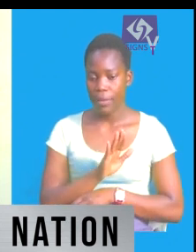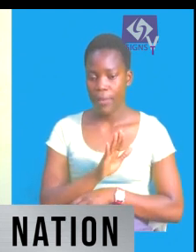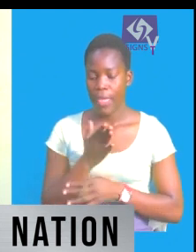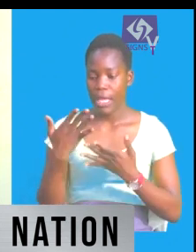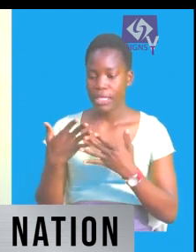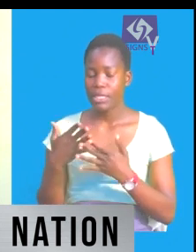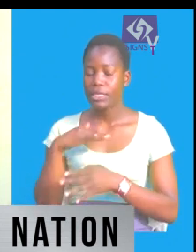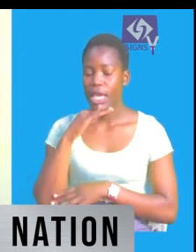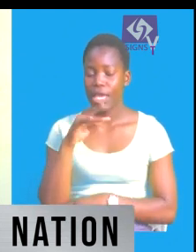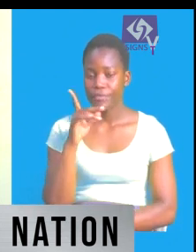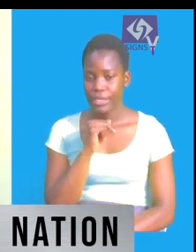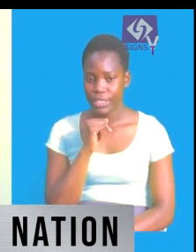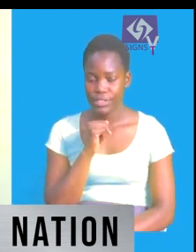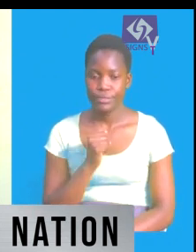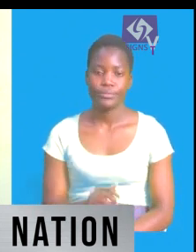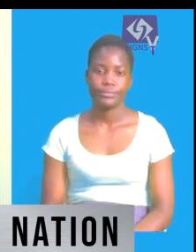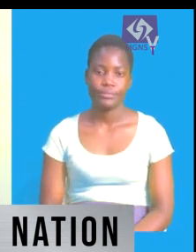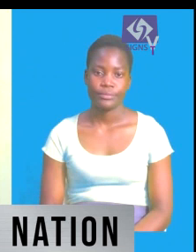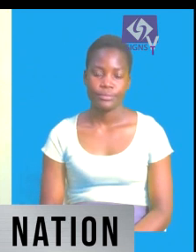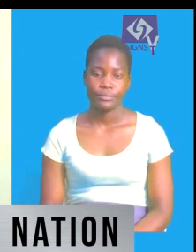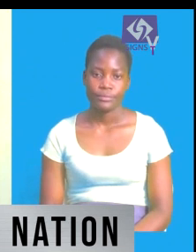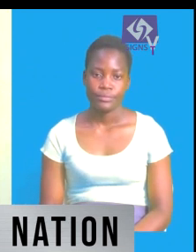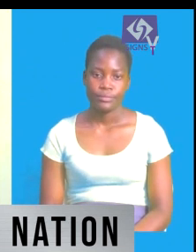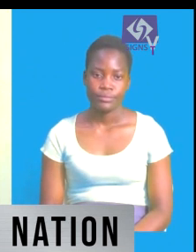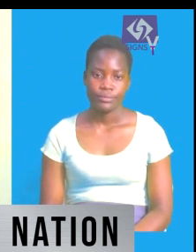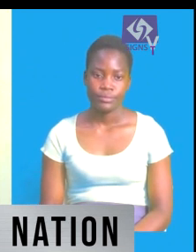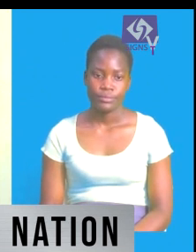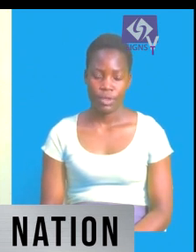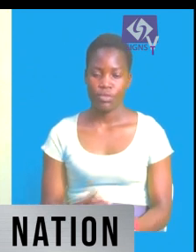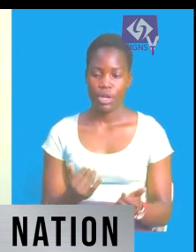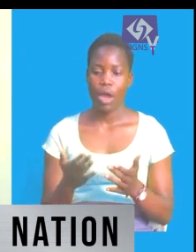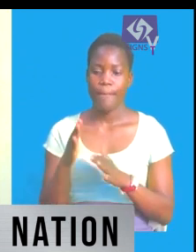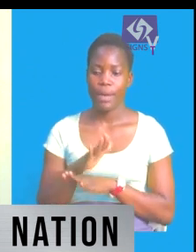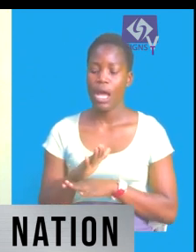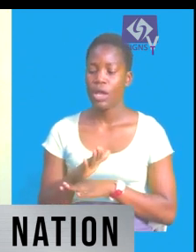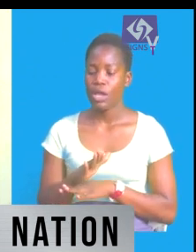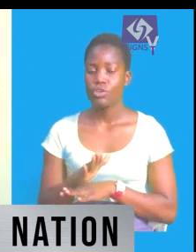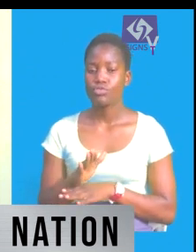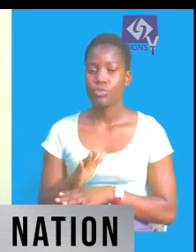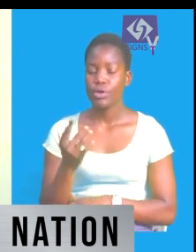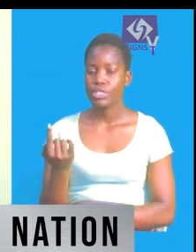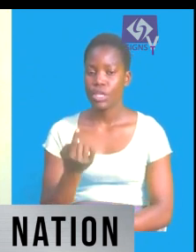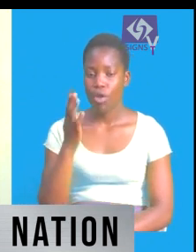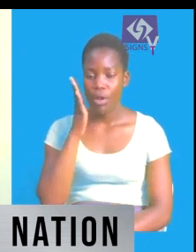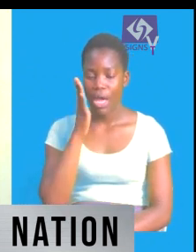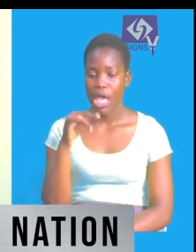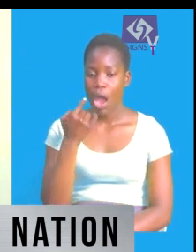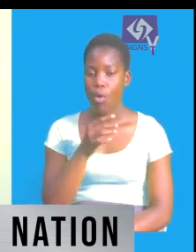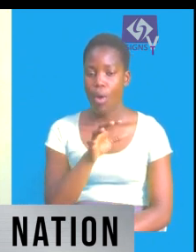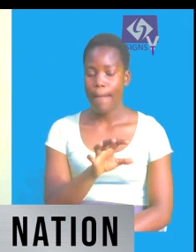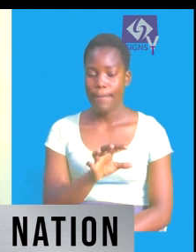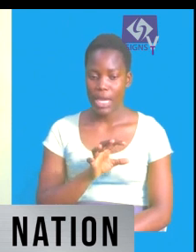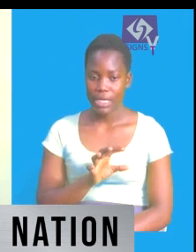their husbands. Okay. Now let's go back to these ones who were pregnant. I don't know the